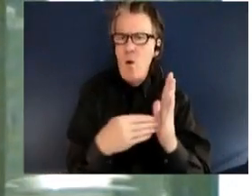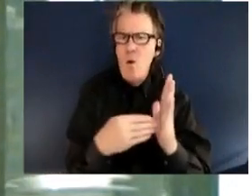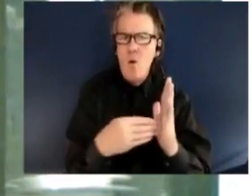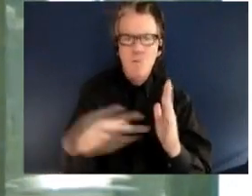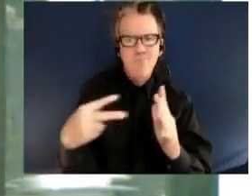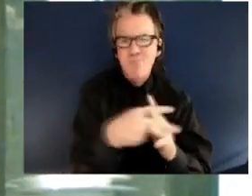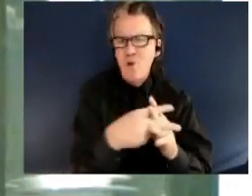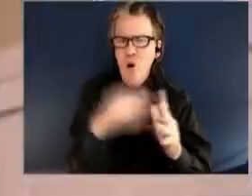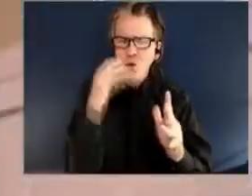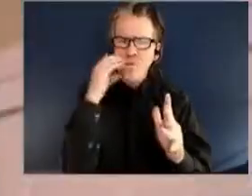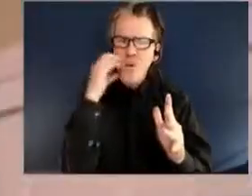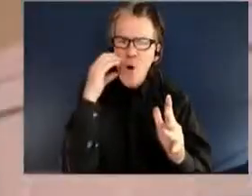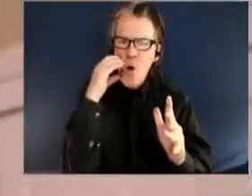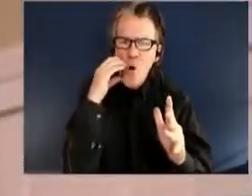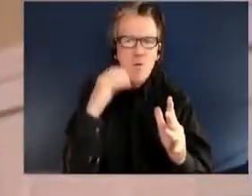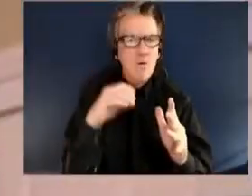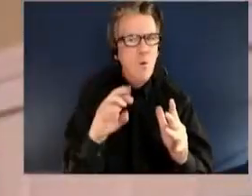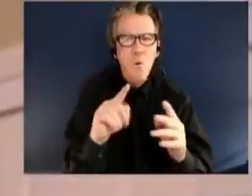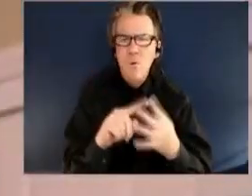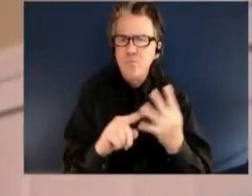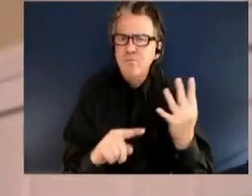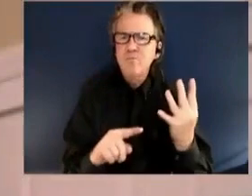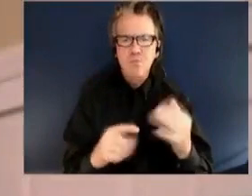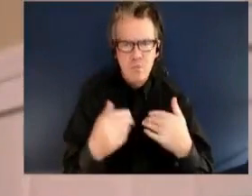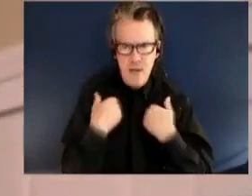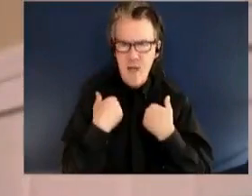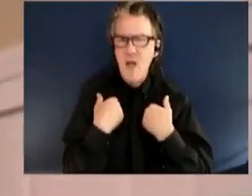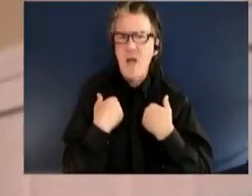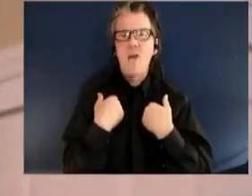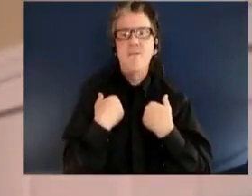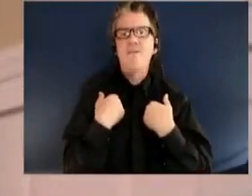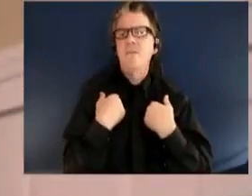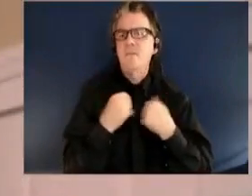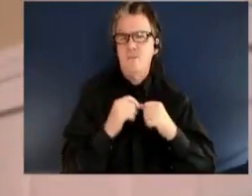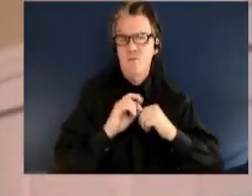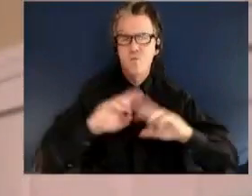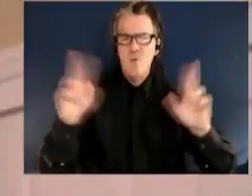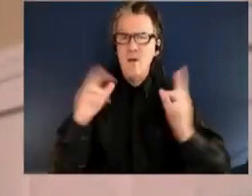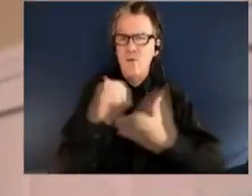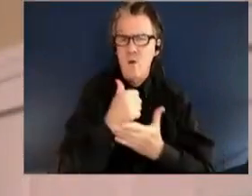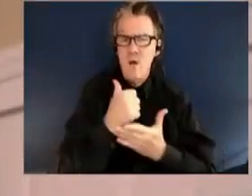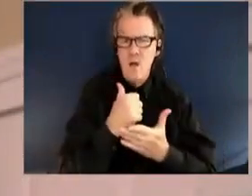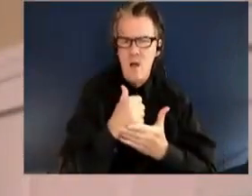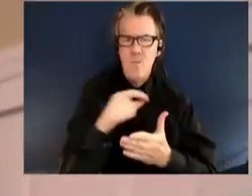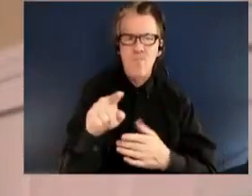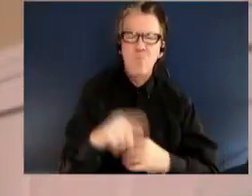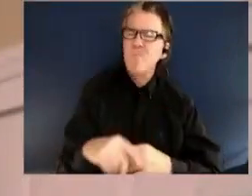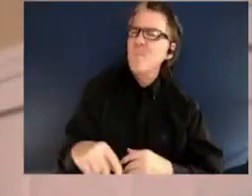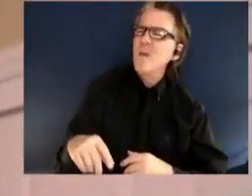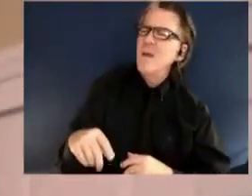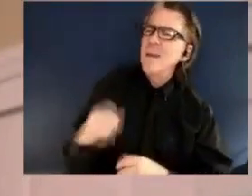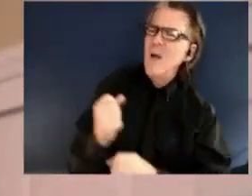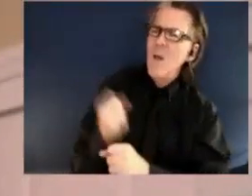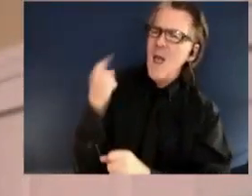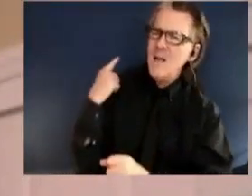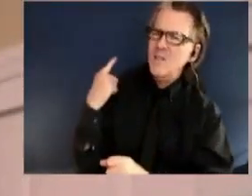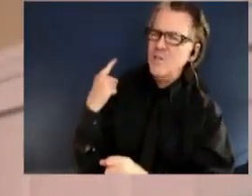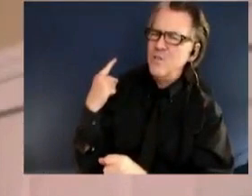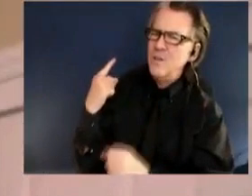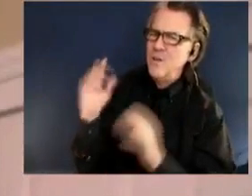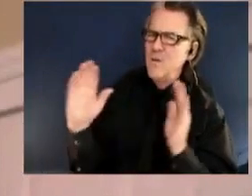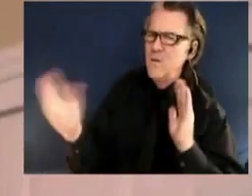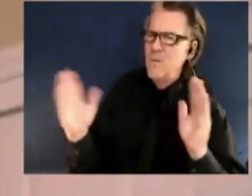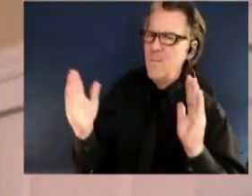Vanessa, we've made a number of, I would say, improvements over last year when it comes to our customer resource centers and our just general customer